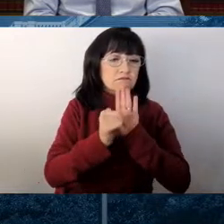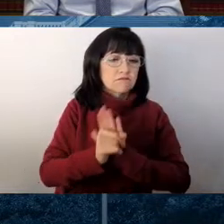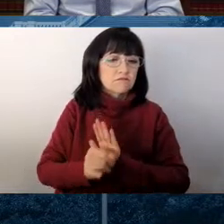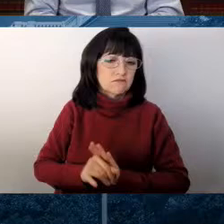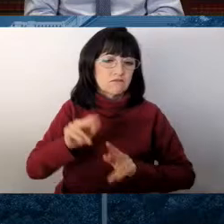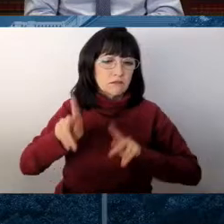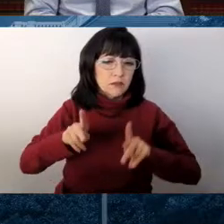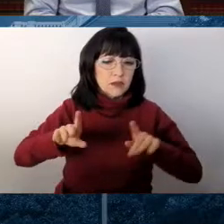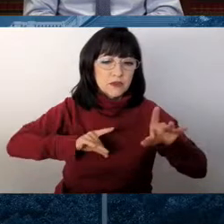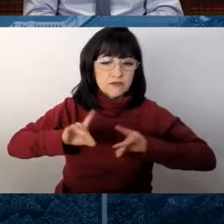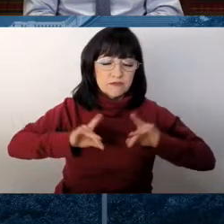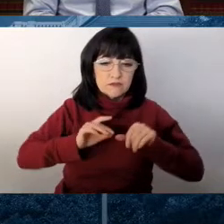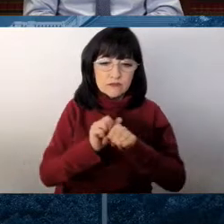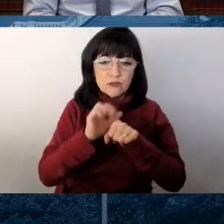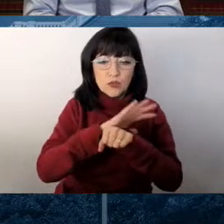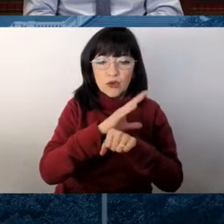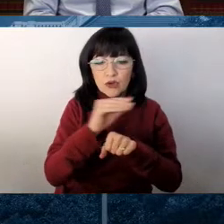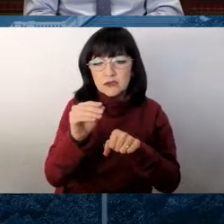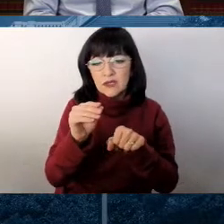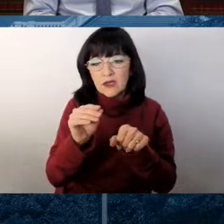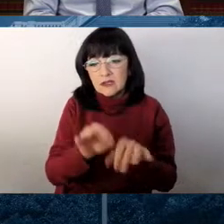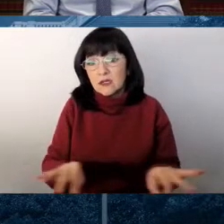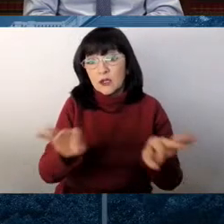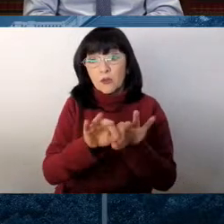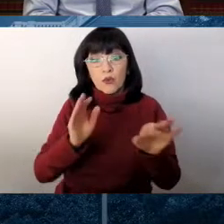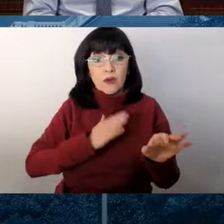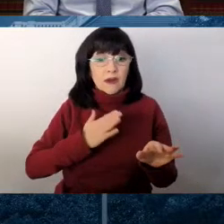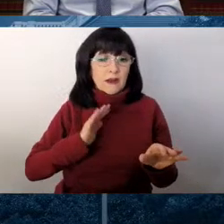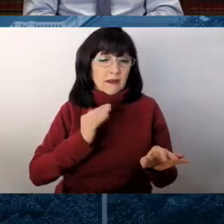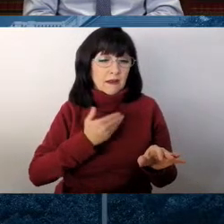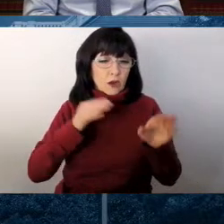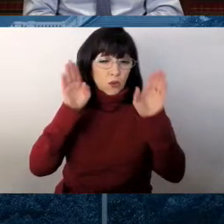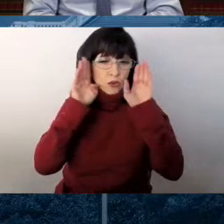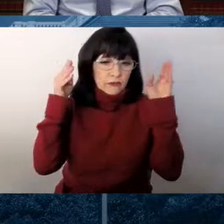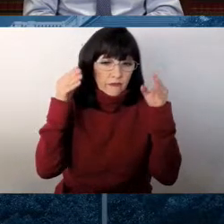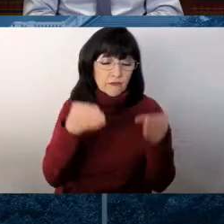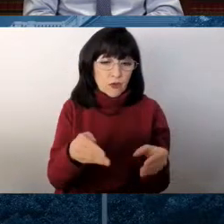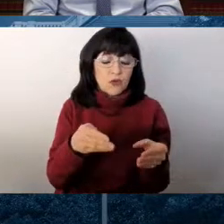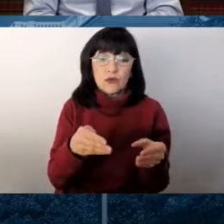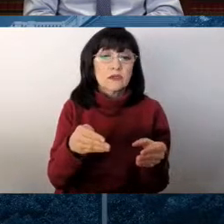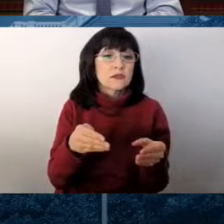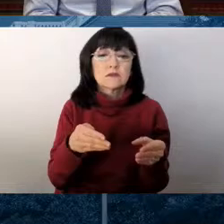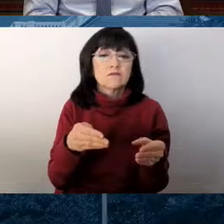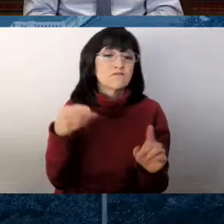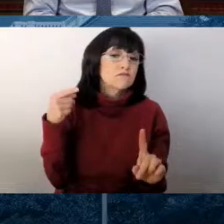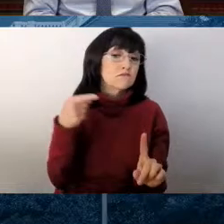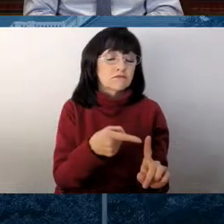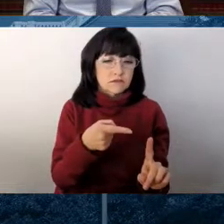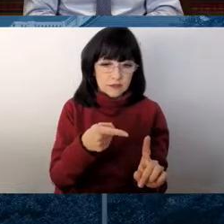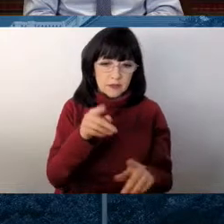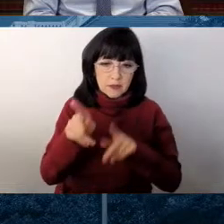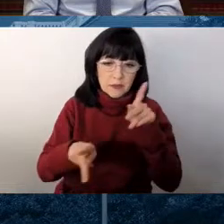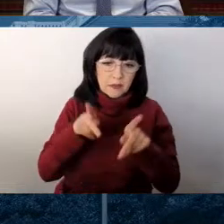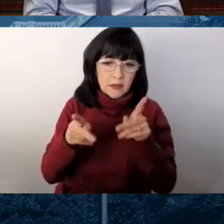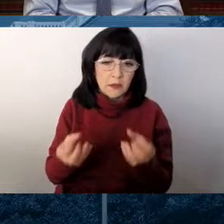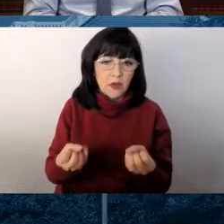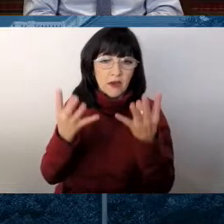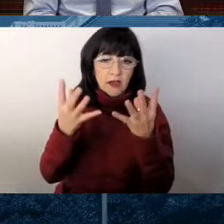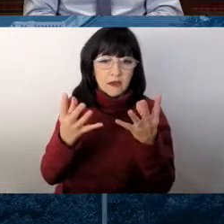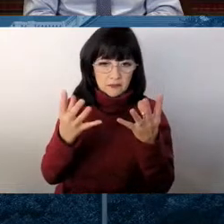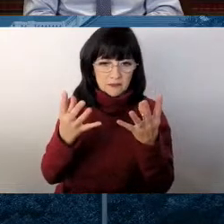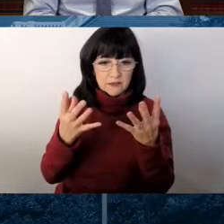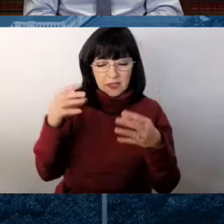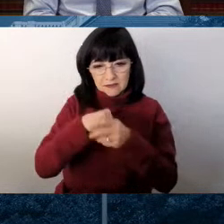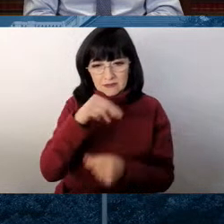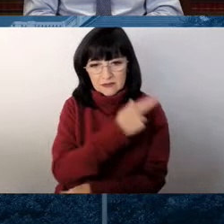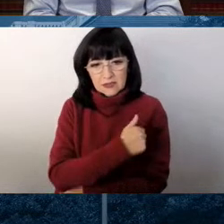focus with the total number of people hospitalized with COVID in hospitals across our state. So let's